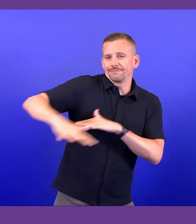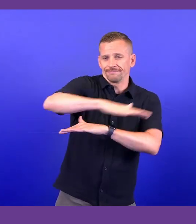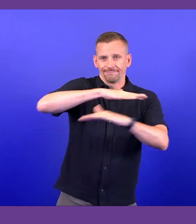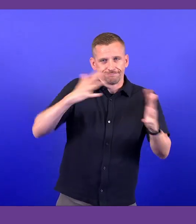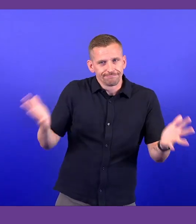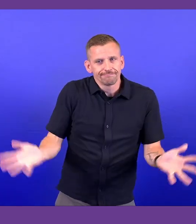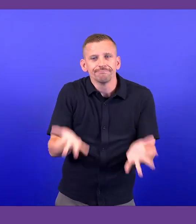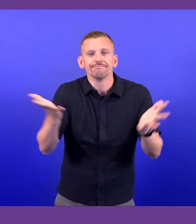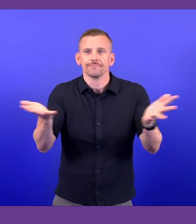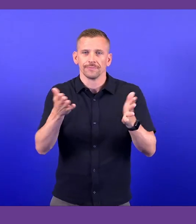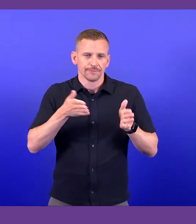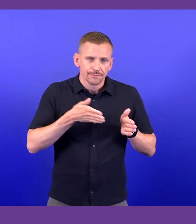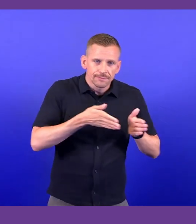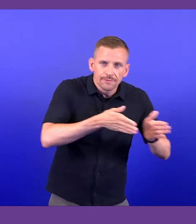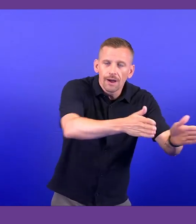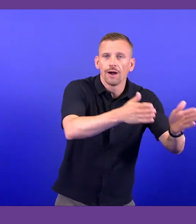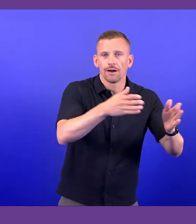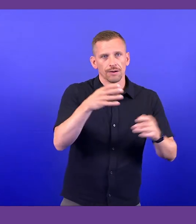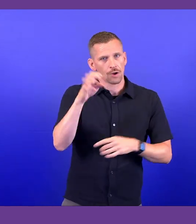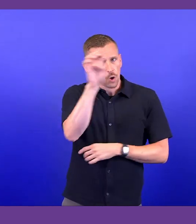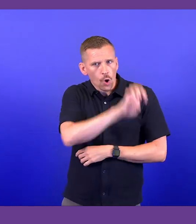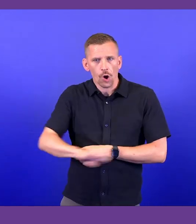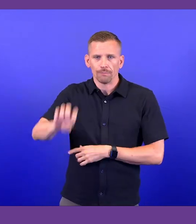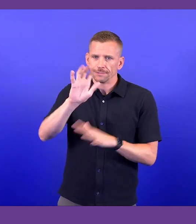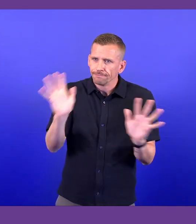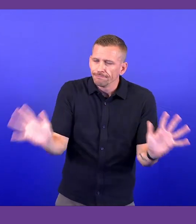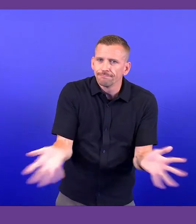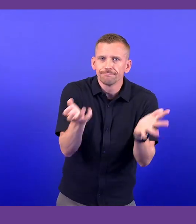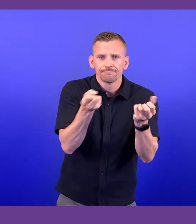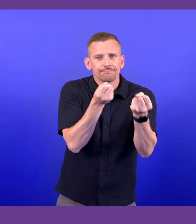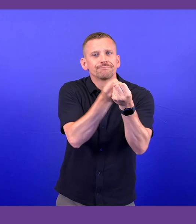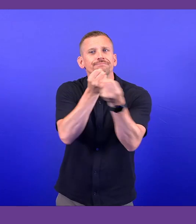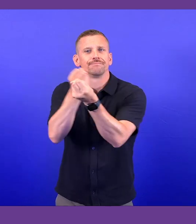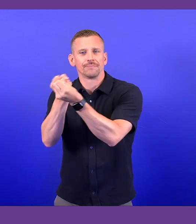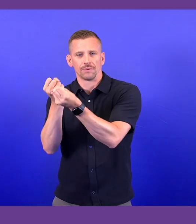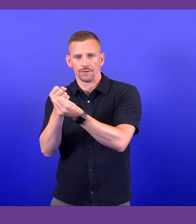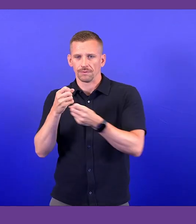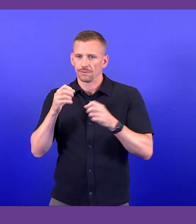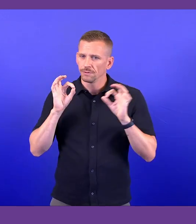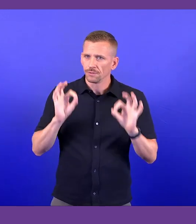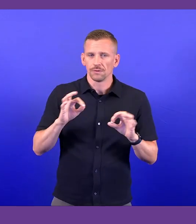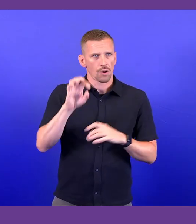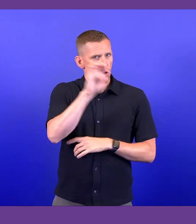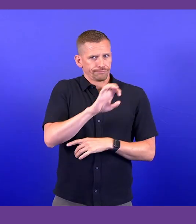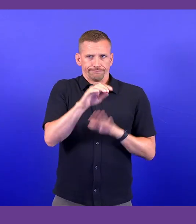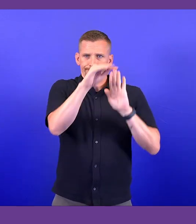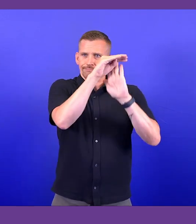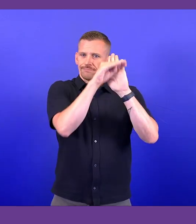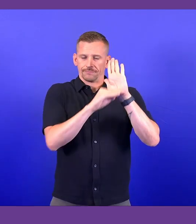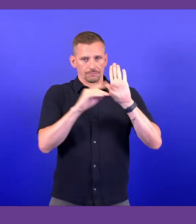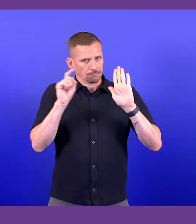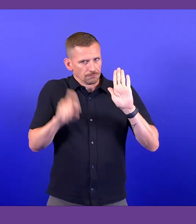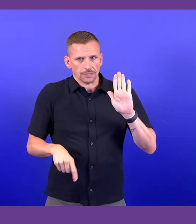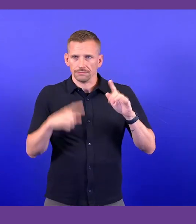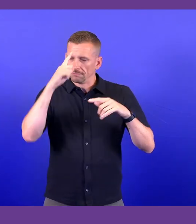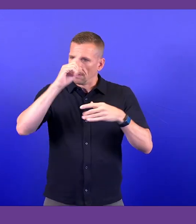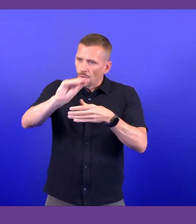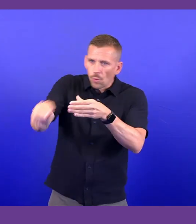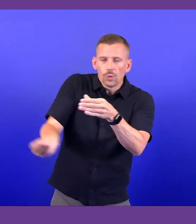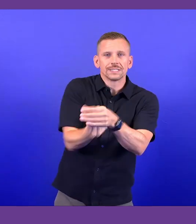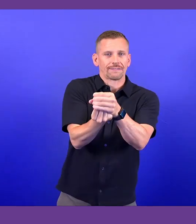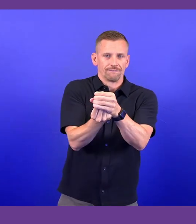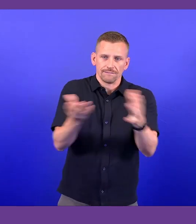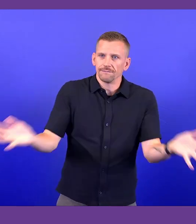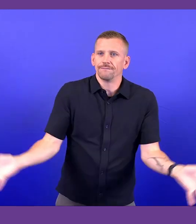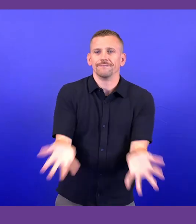of mobility in Europe, of course, we need to be inclusive to all the people, everybody. So there is a question of right